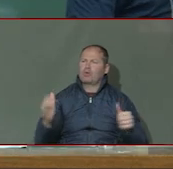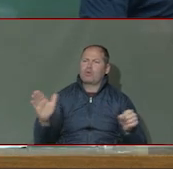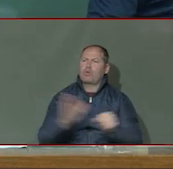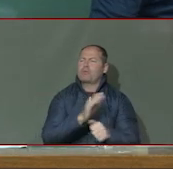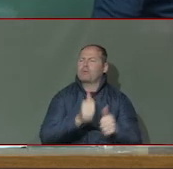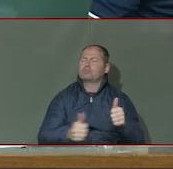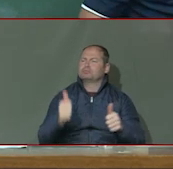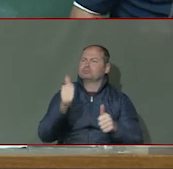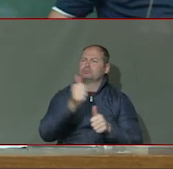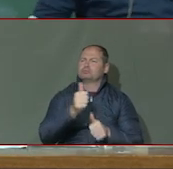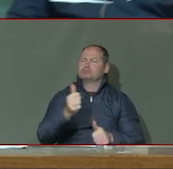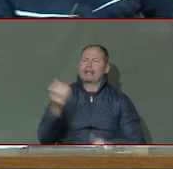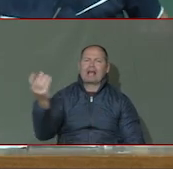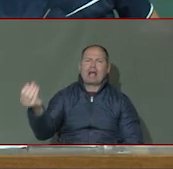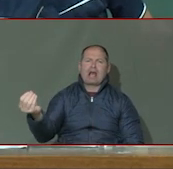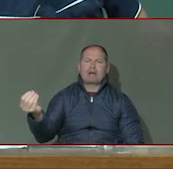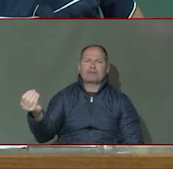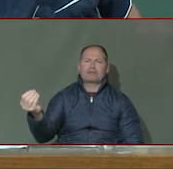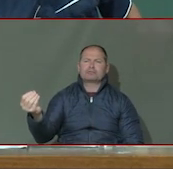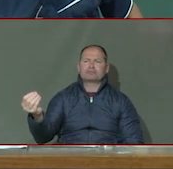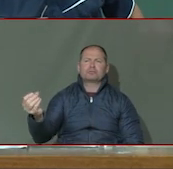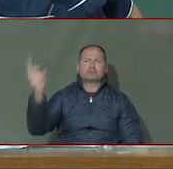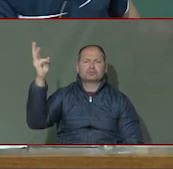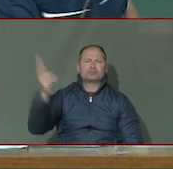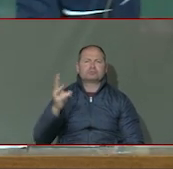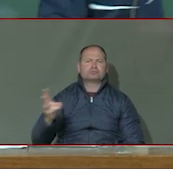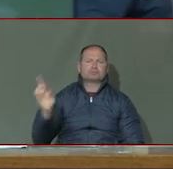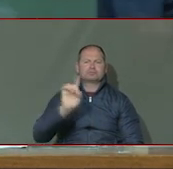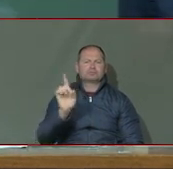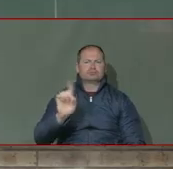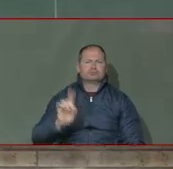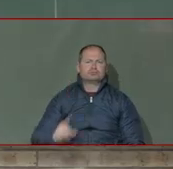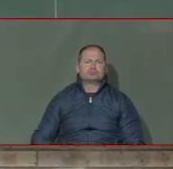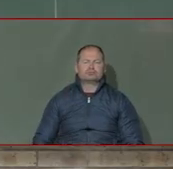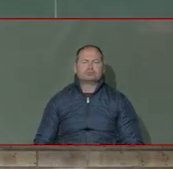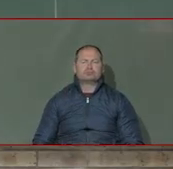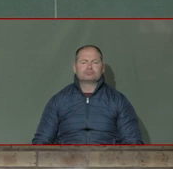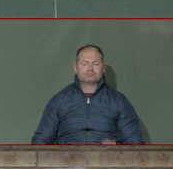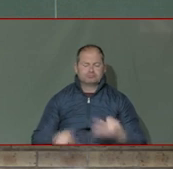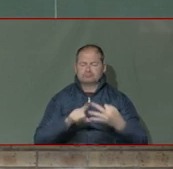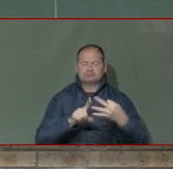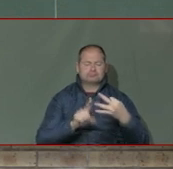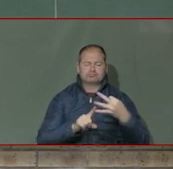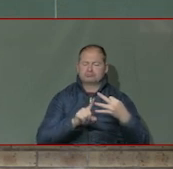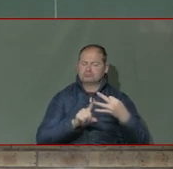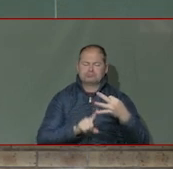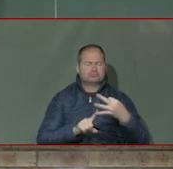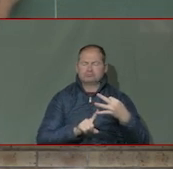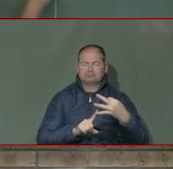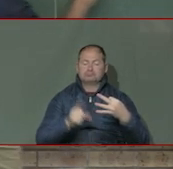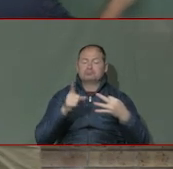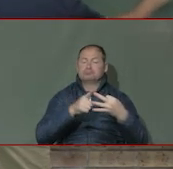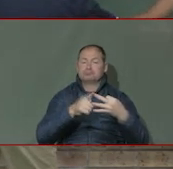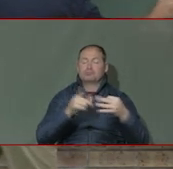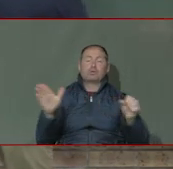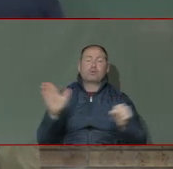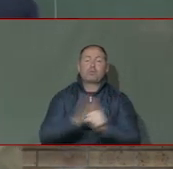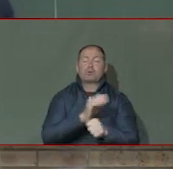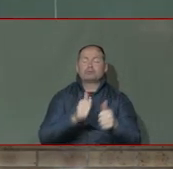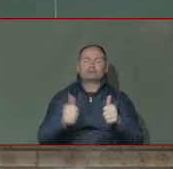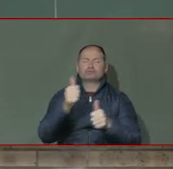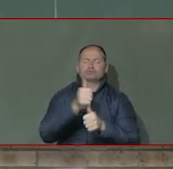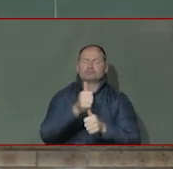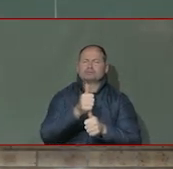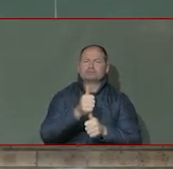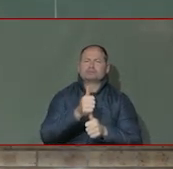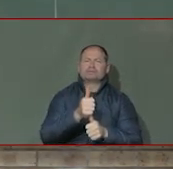complete dominance, not incomplete or co-dominance? Complete dominance, can you quickly check there?